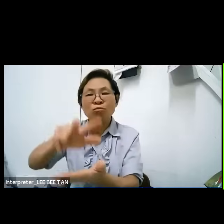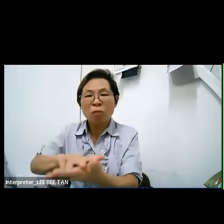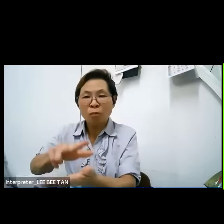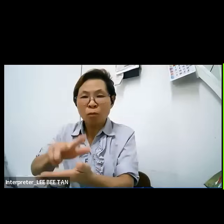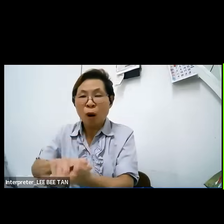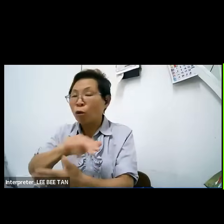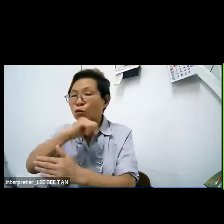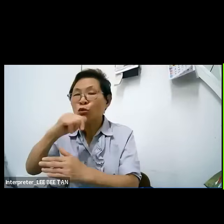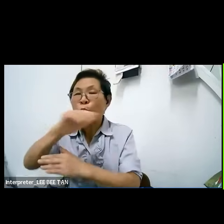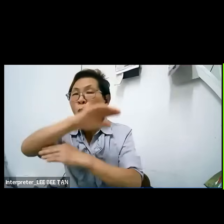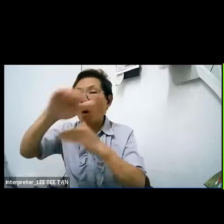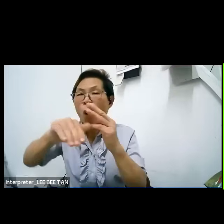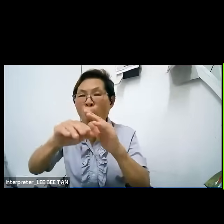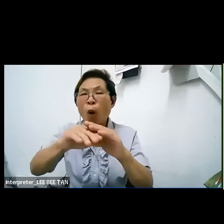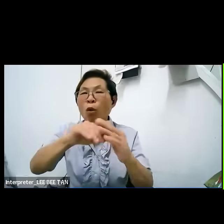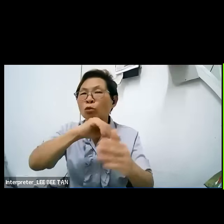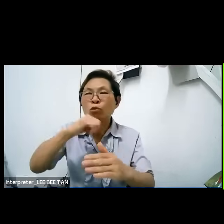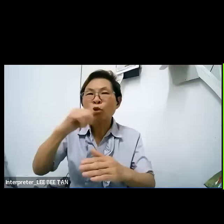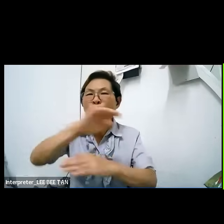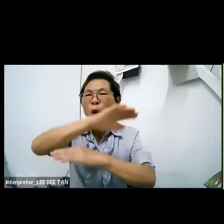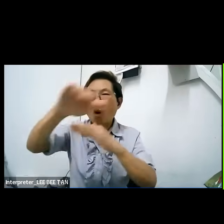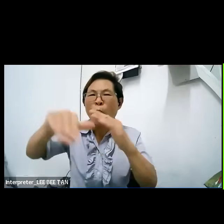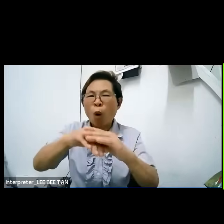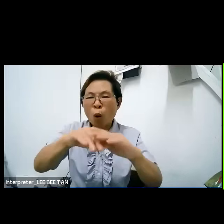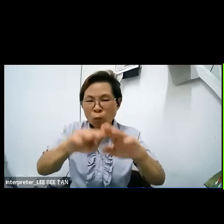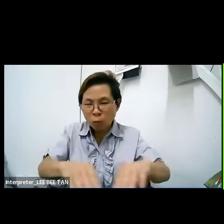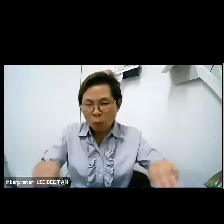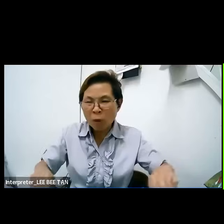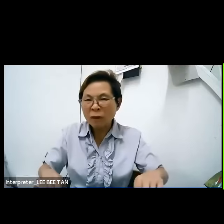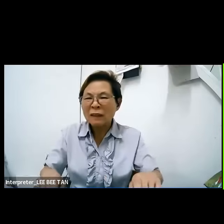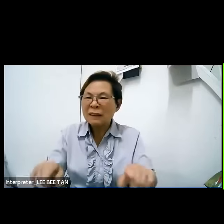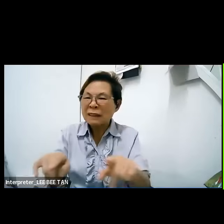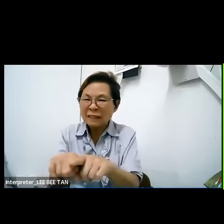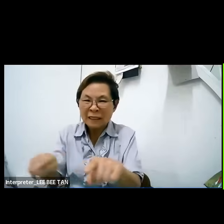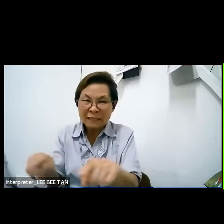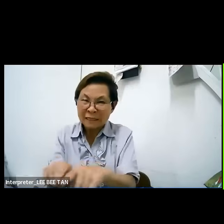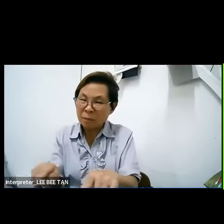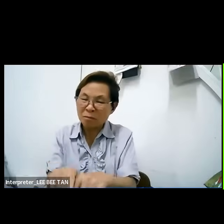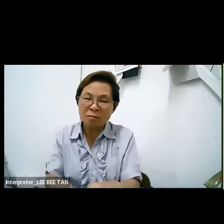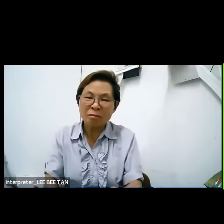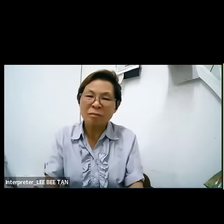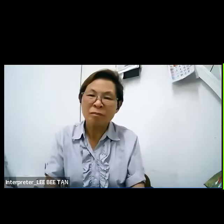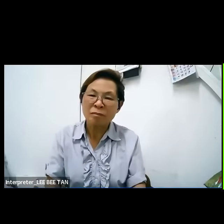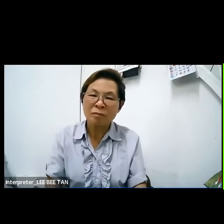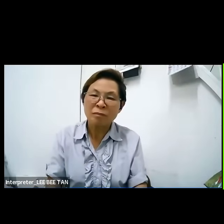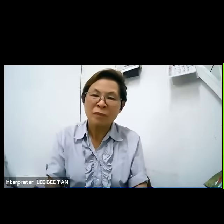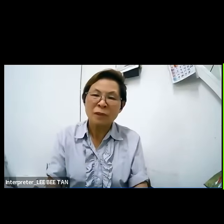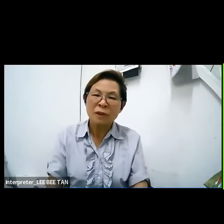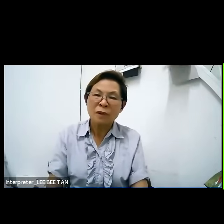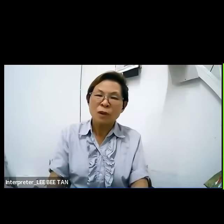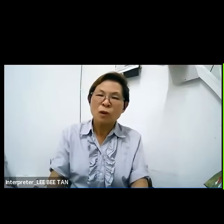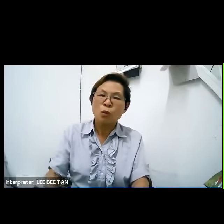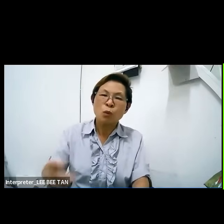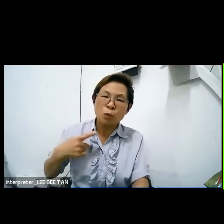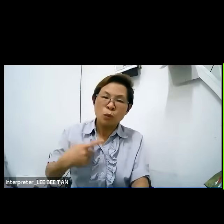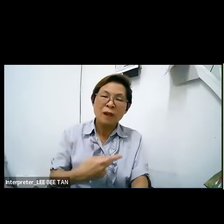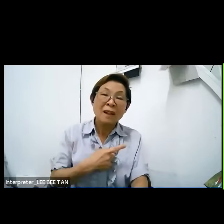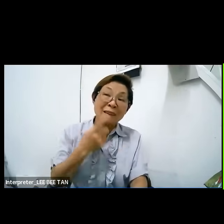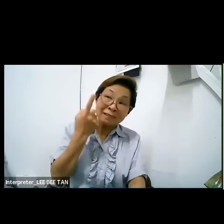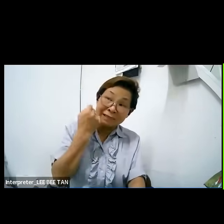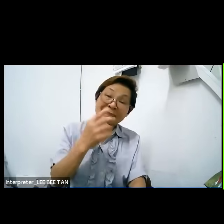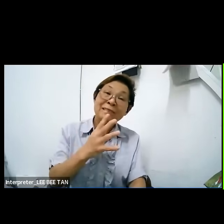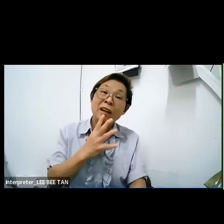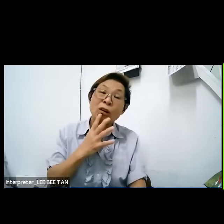not all learners start from the same place or faces the same obstacles. And the UDL, which you mentioned earlier,